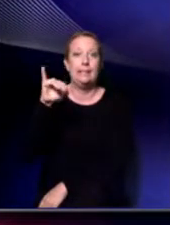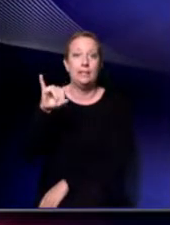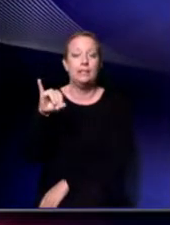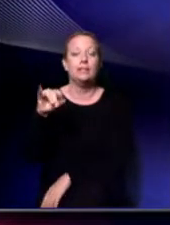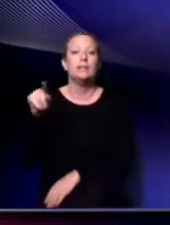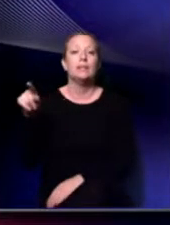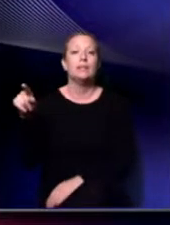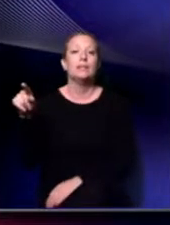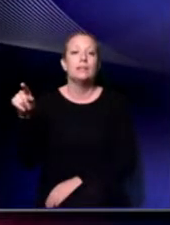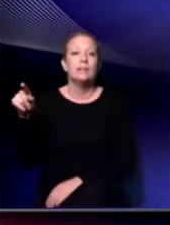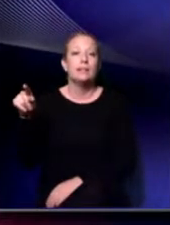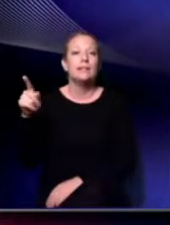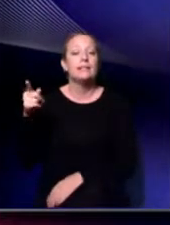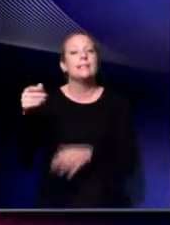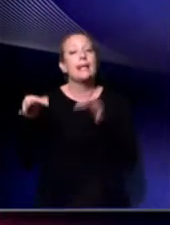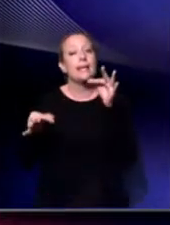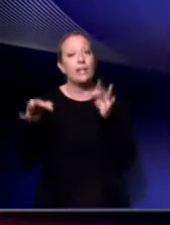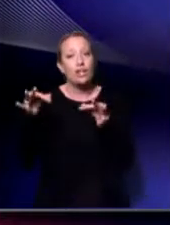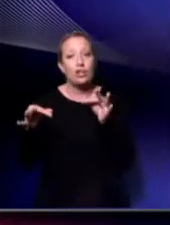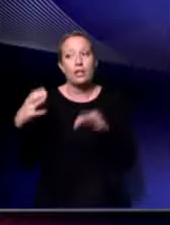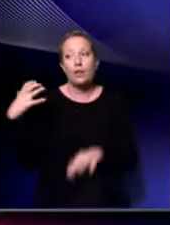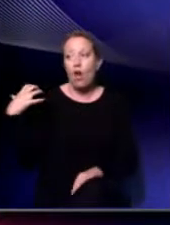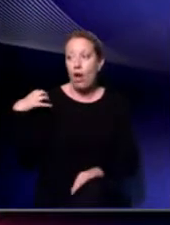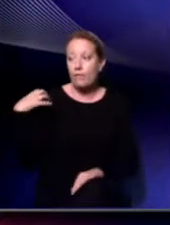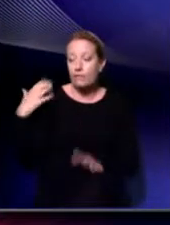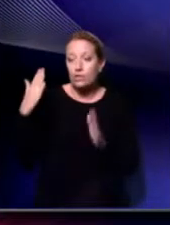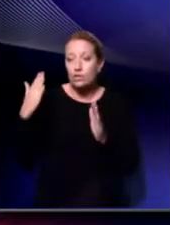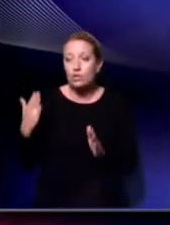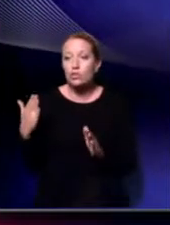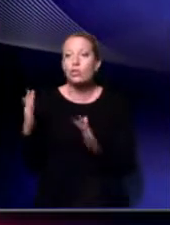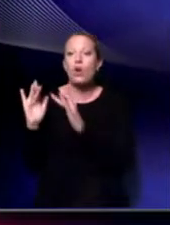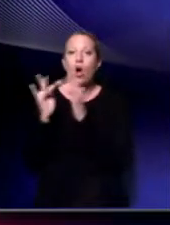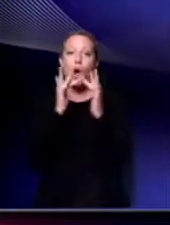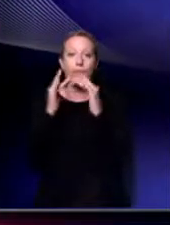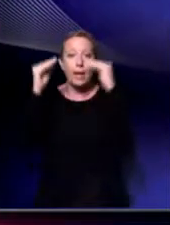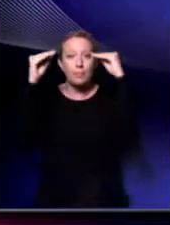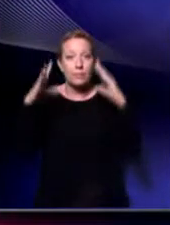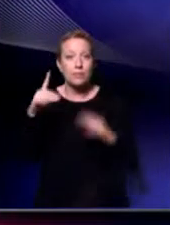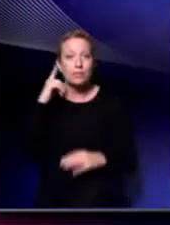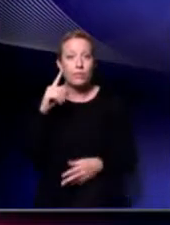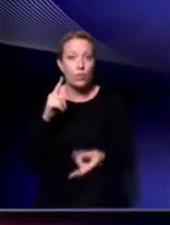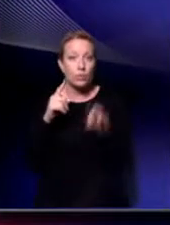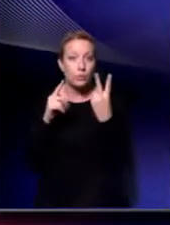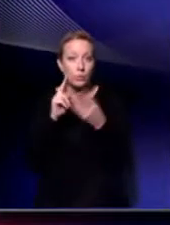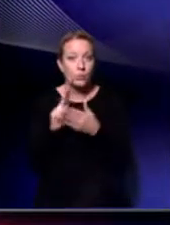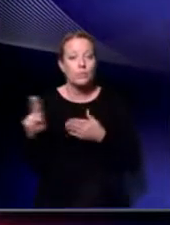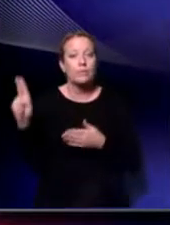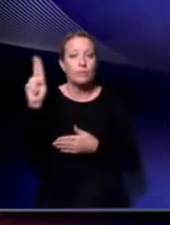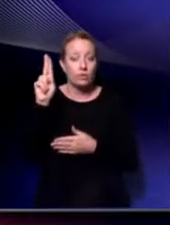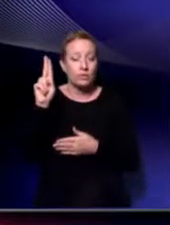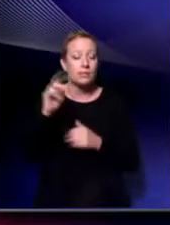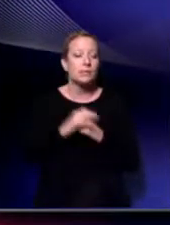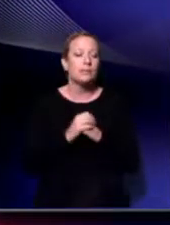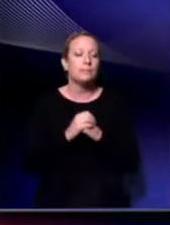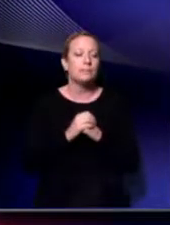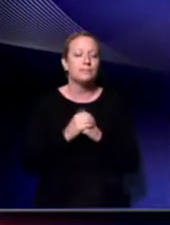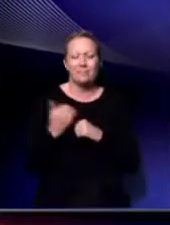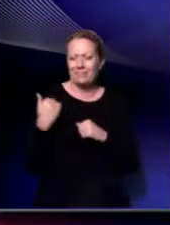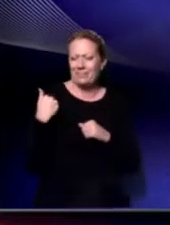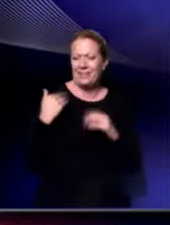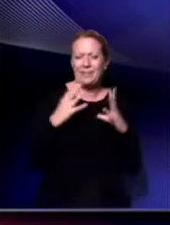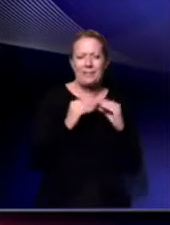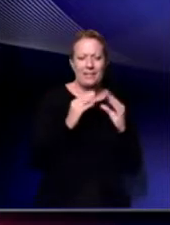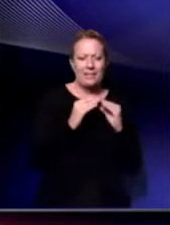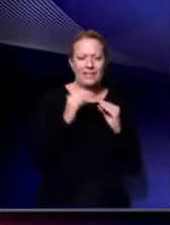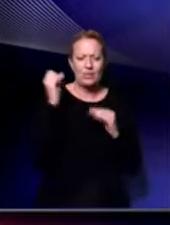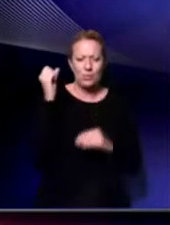officer. He's an online professor for 2 different universities. And at the last meeting, Sue Cave mentioned that